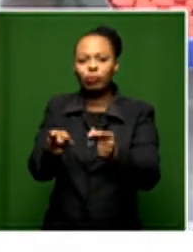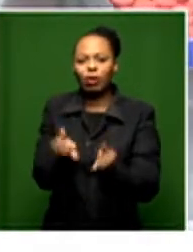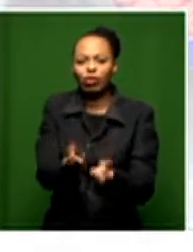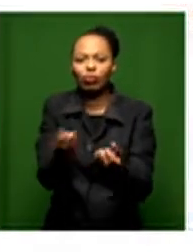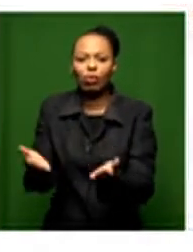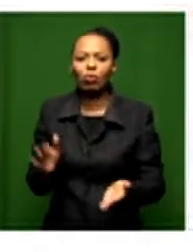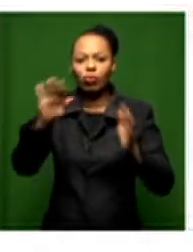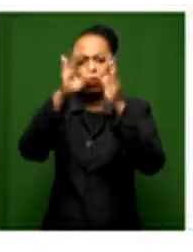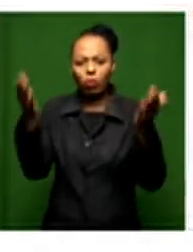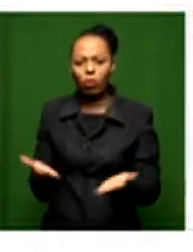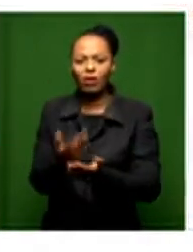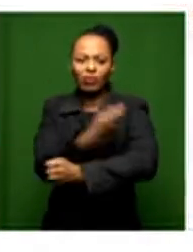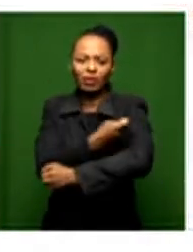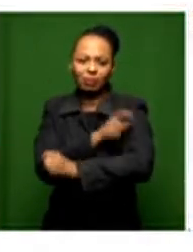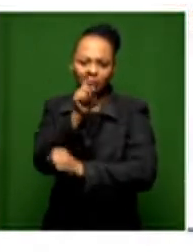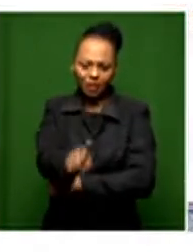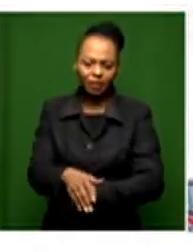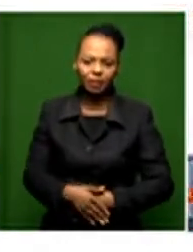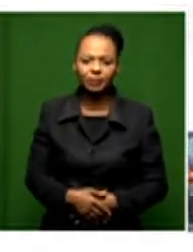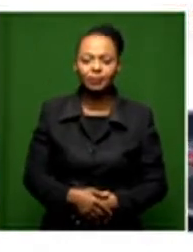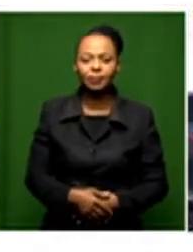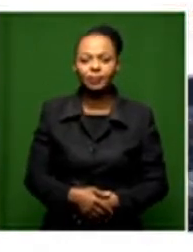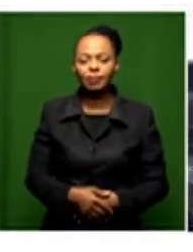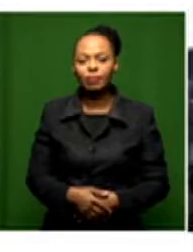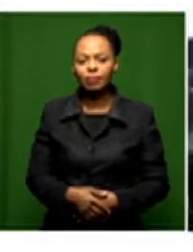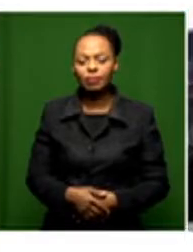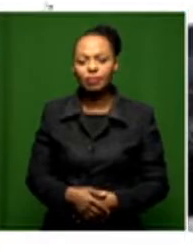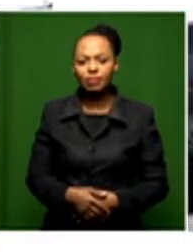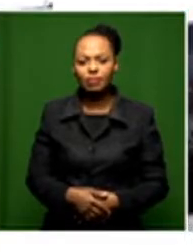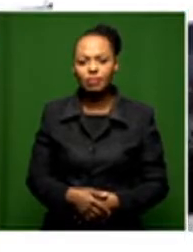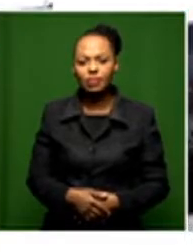distribution around the world. Sherwin Bryceby's SABC News, New York.